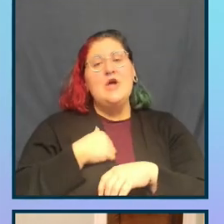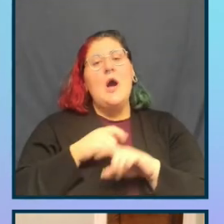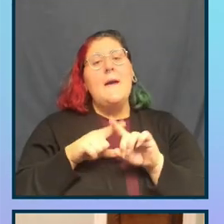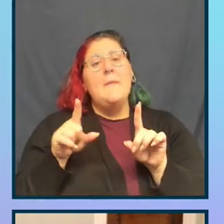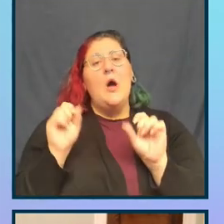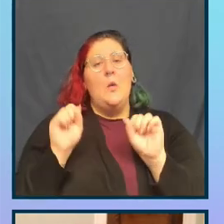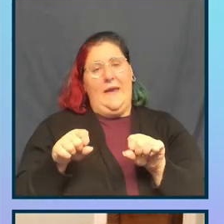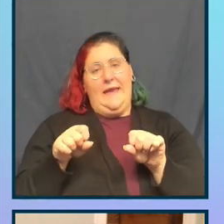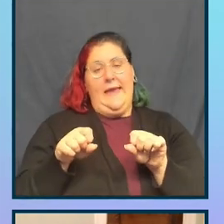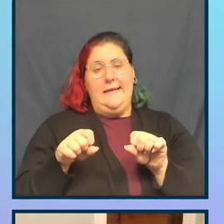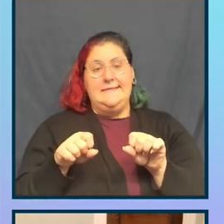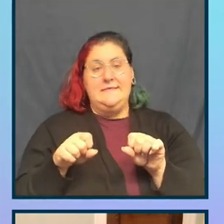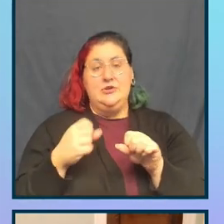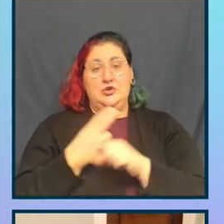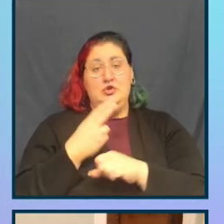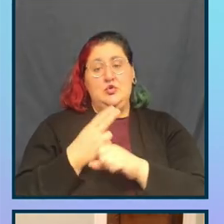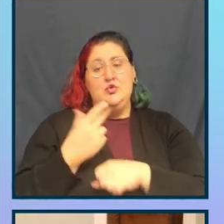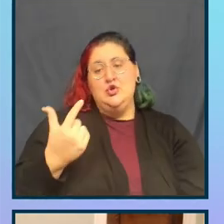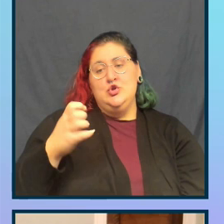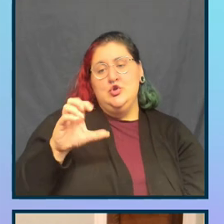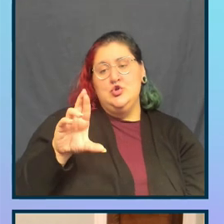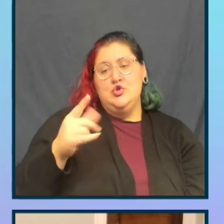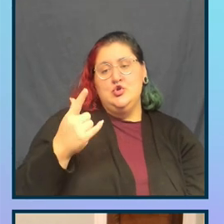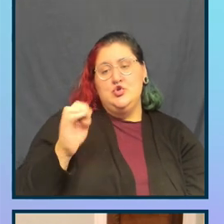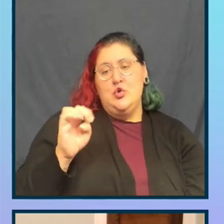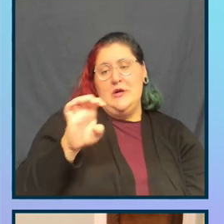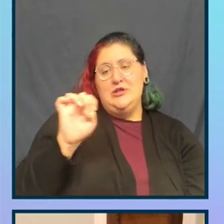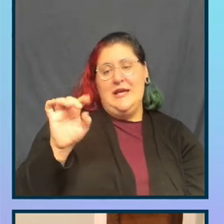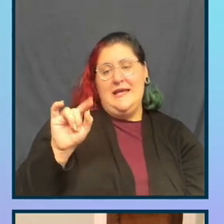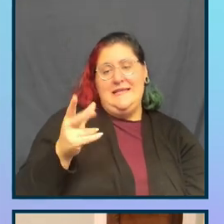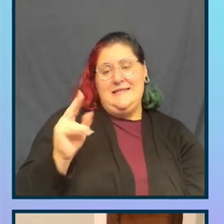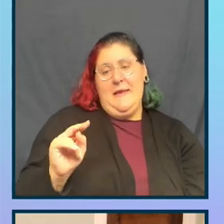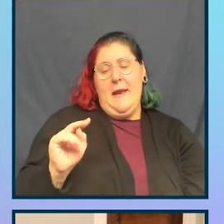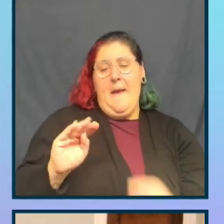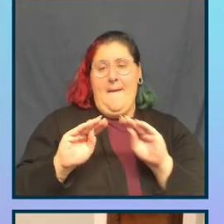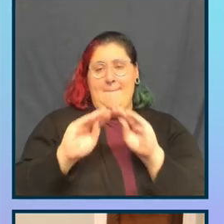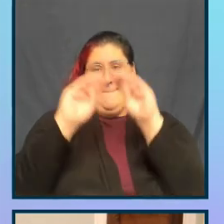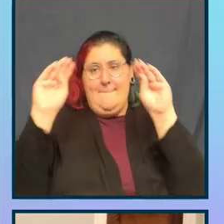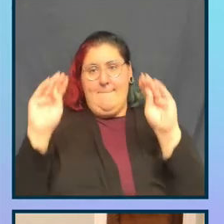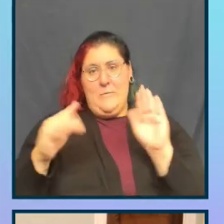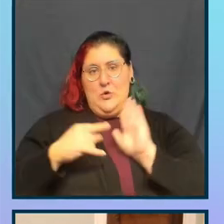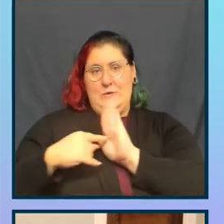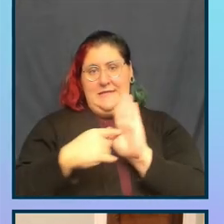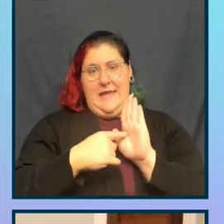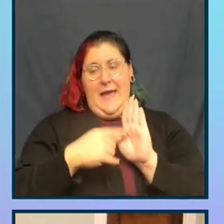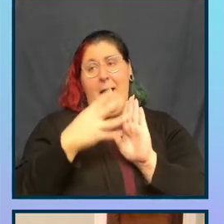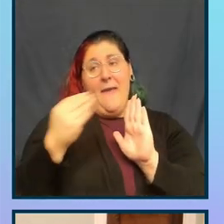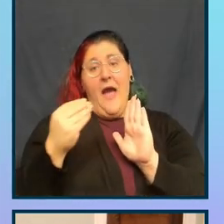Eastman Museum and the Strong National Museum of Play inside of A tags and link